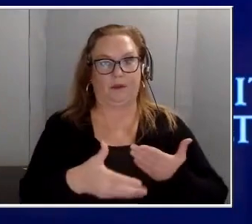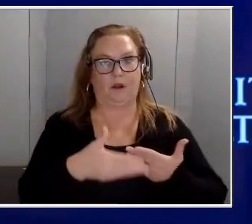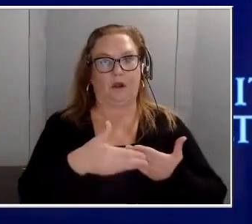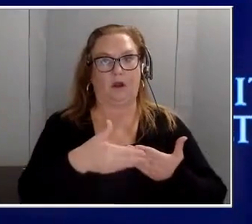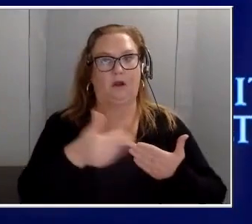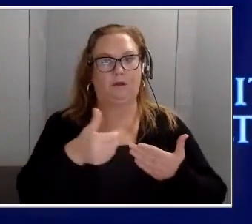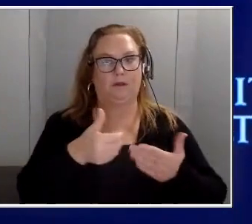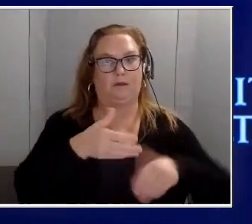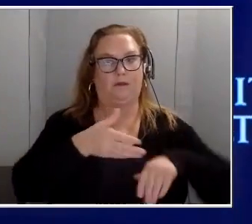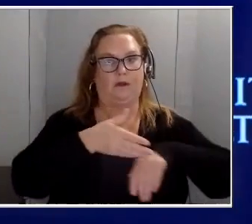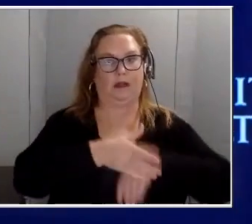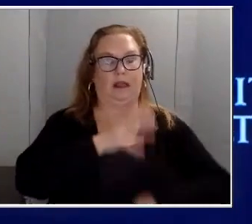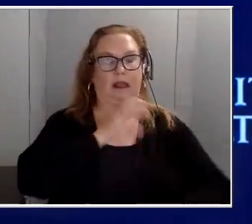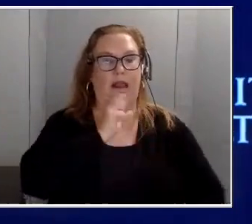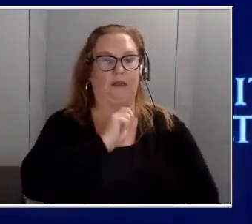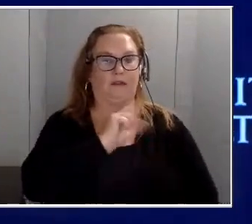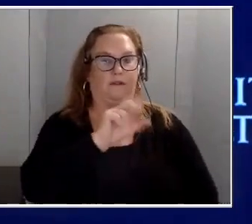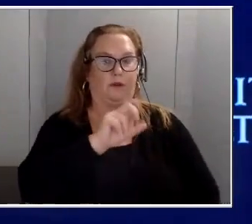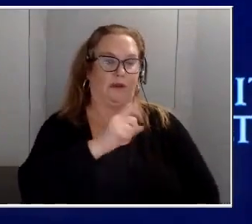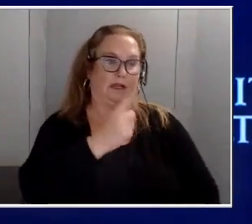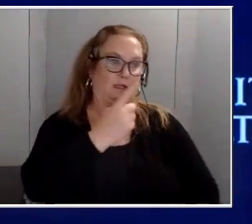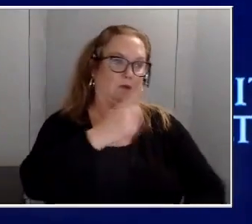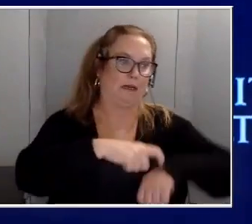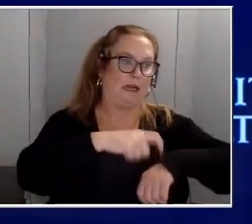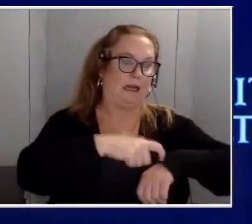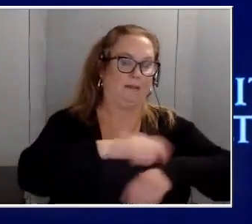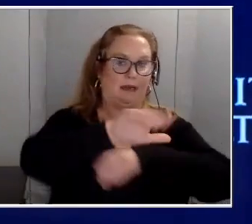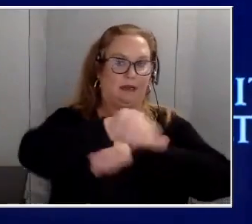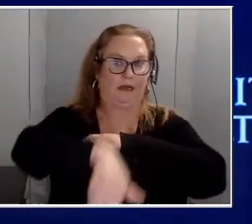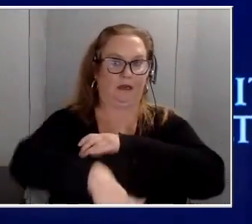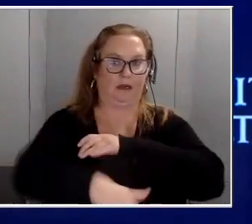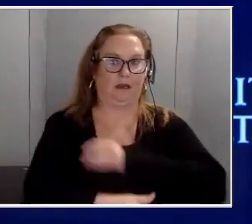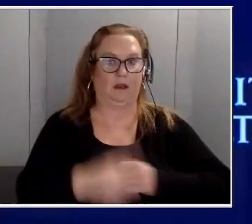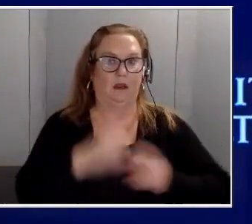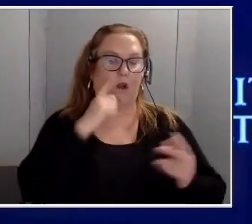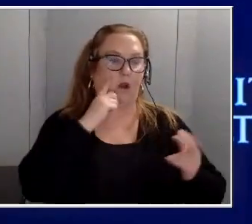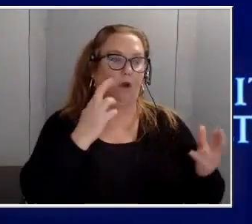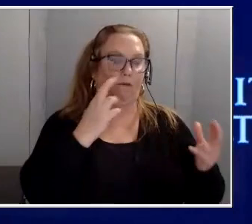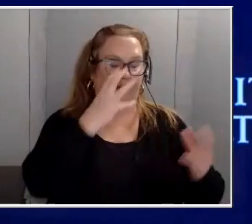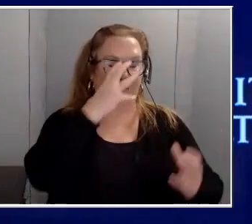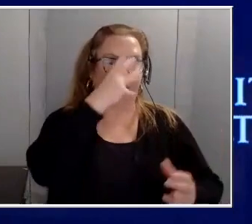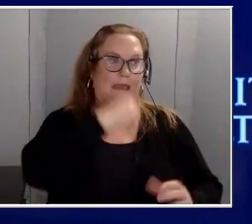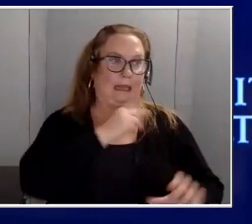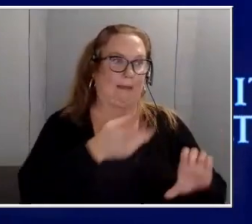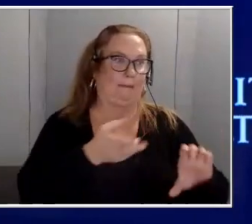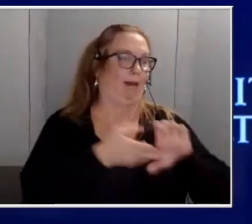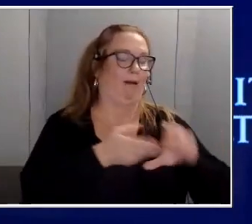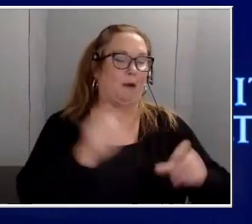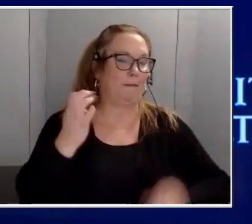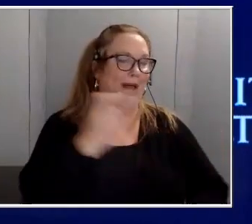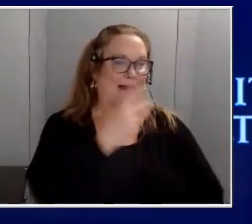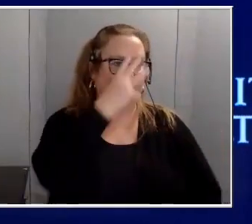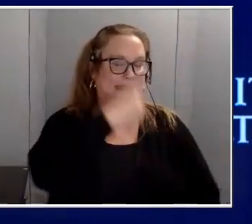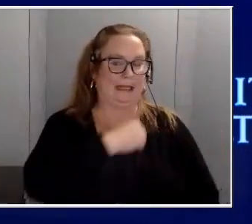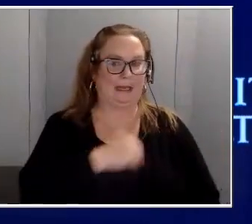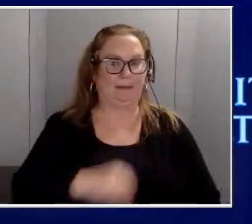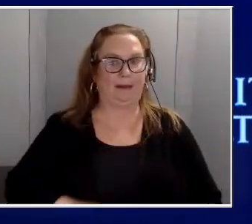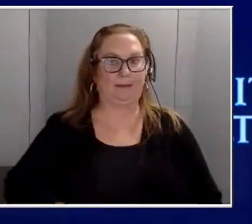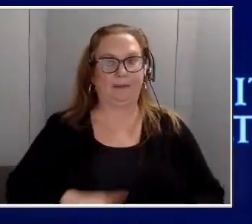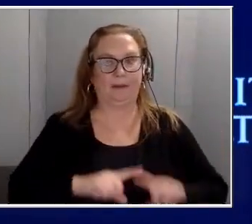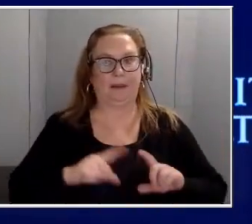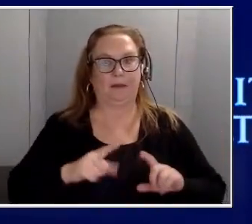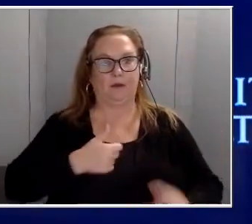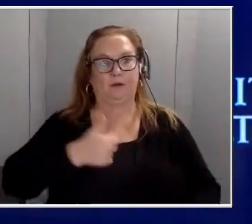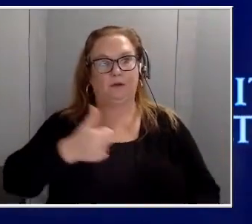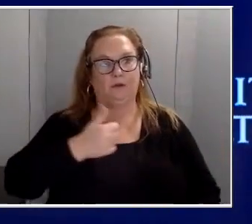30 gets up at least once a night. The key is hopefully you can just fall back asleep and it's minimally disruptive to your overall sleep. But when people are getting up